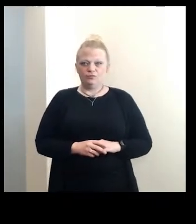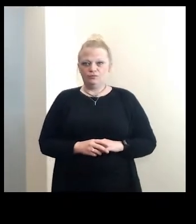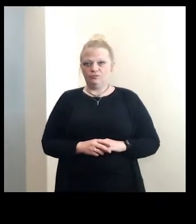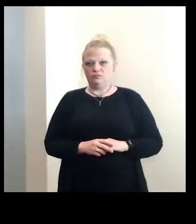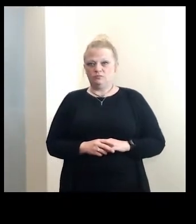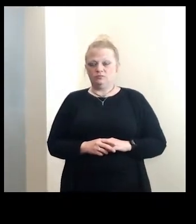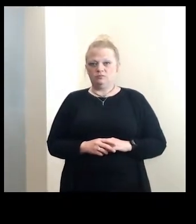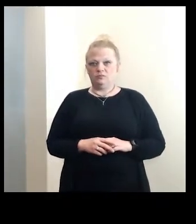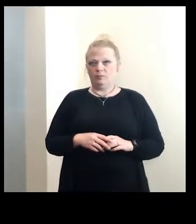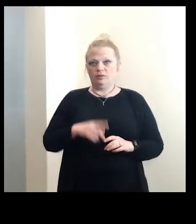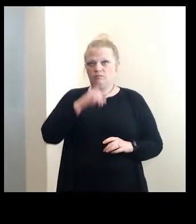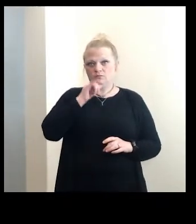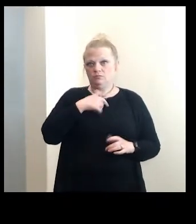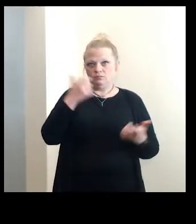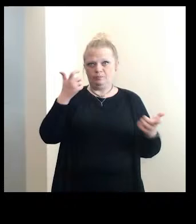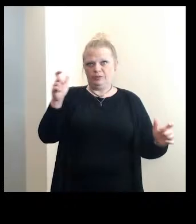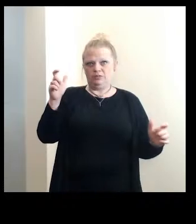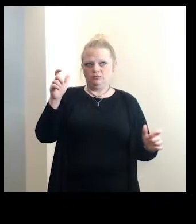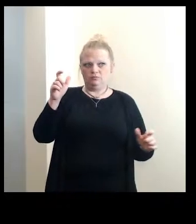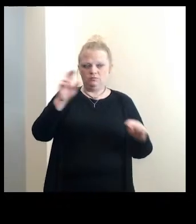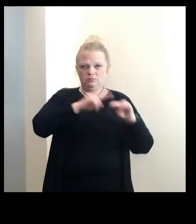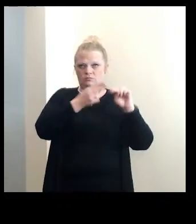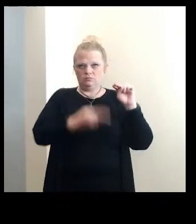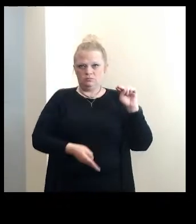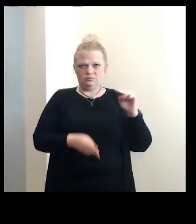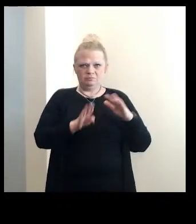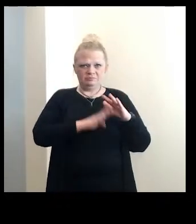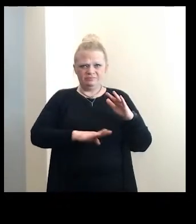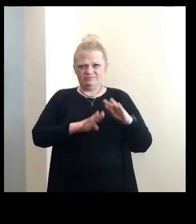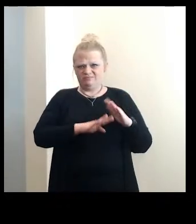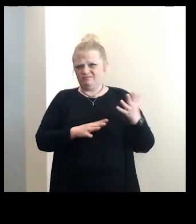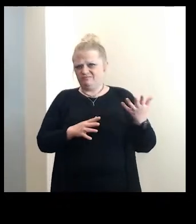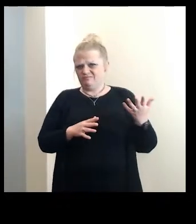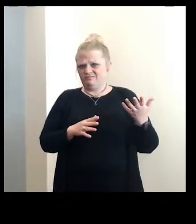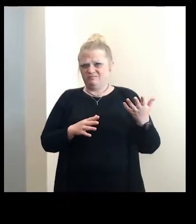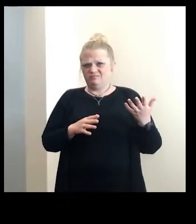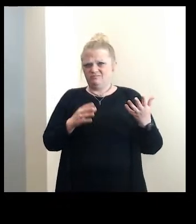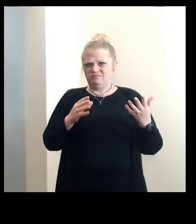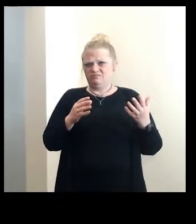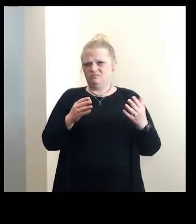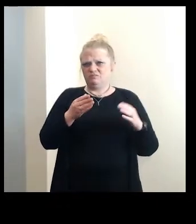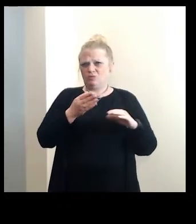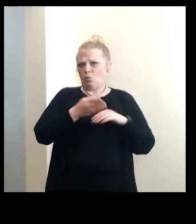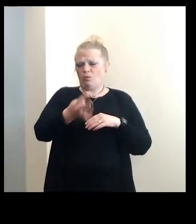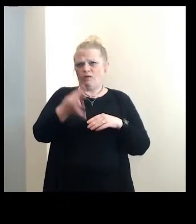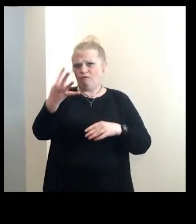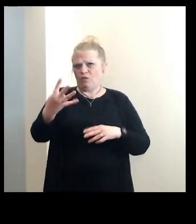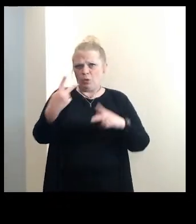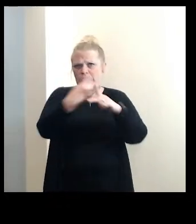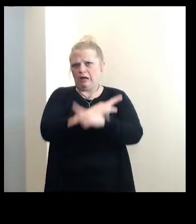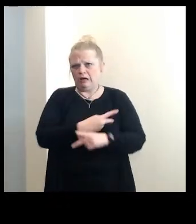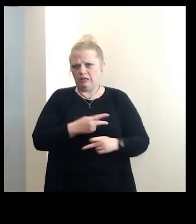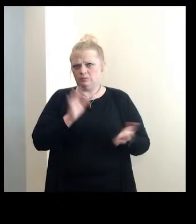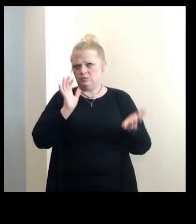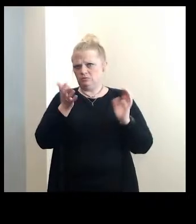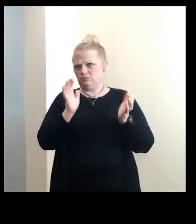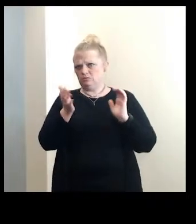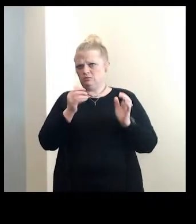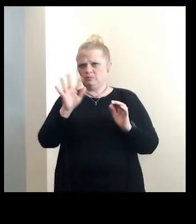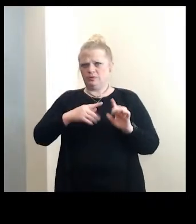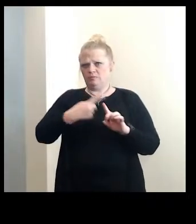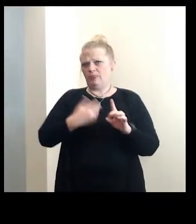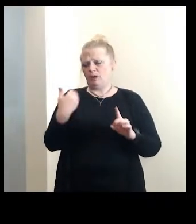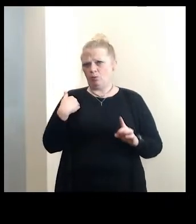It's dropped tremendously, basically almost by more than 4 times what it was approximately a month